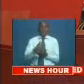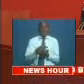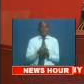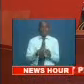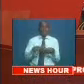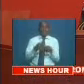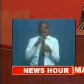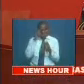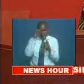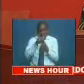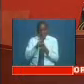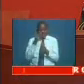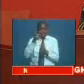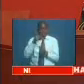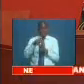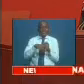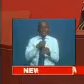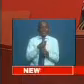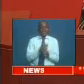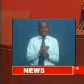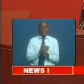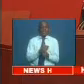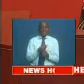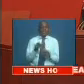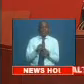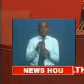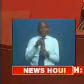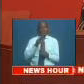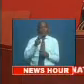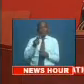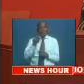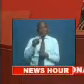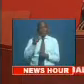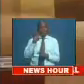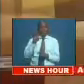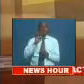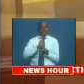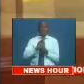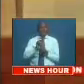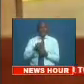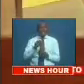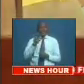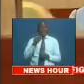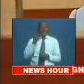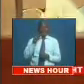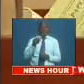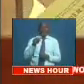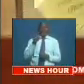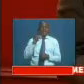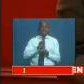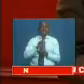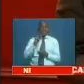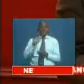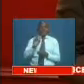grant targets for the 2015 fiscal year from 32.4 billion to 30 billion Ghana